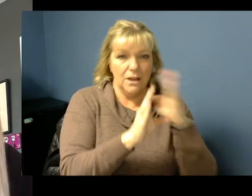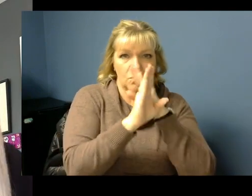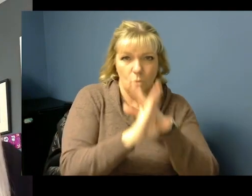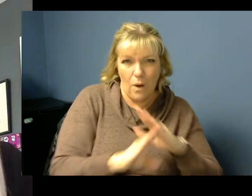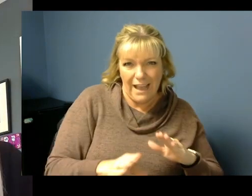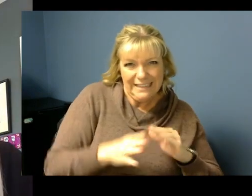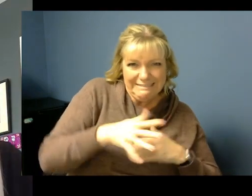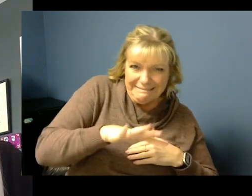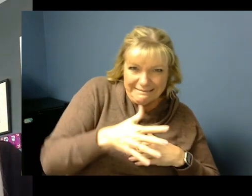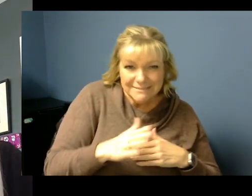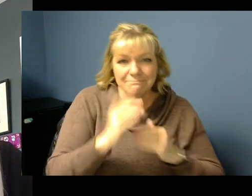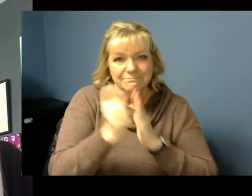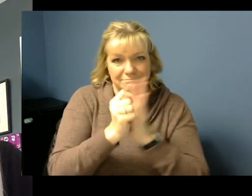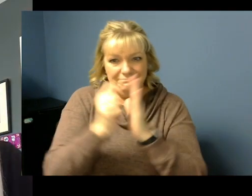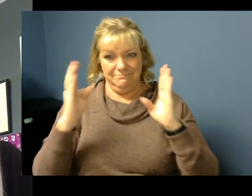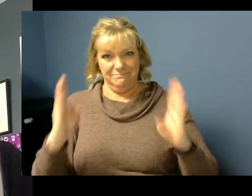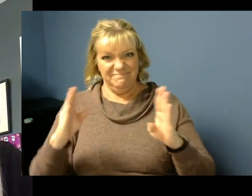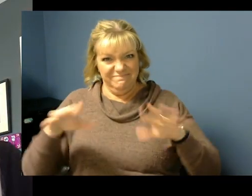wave, again,